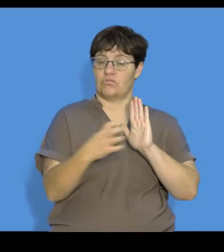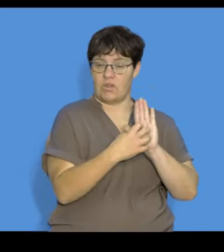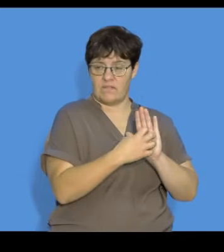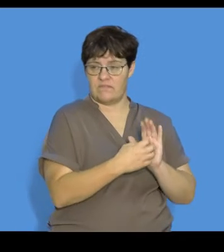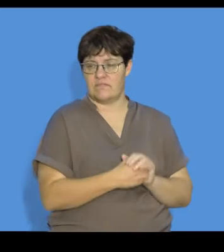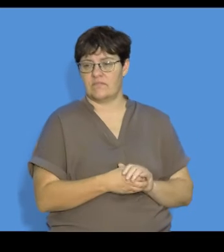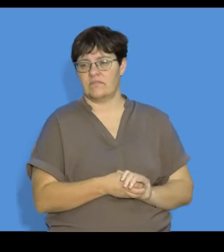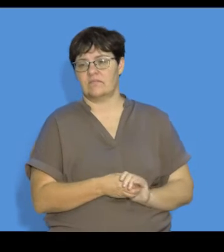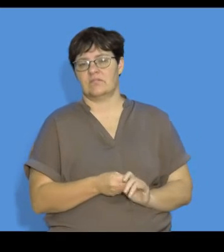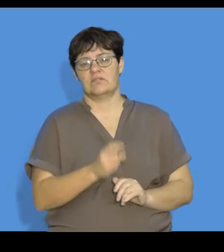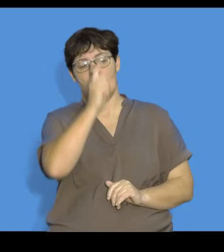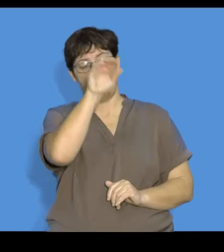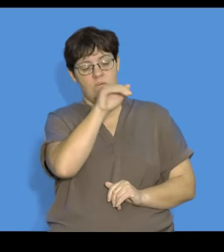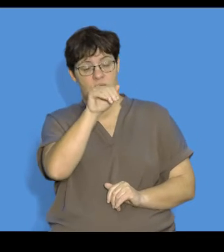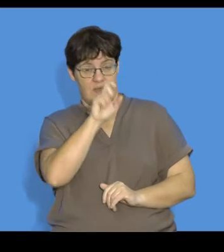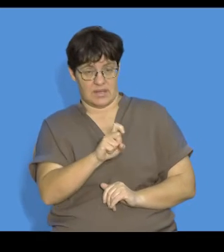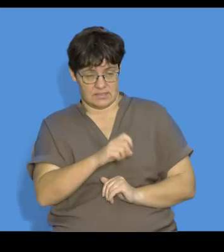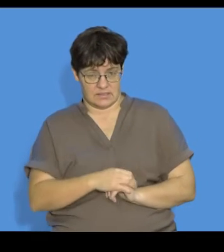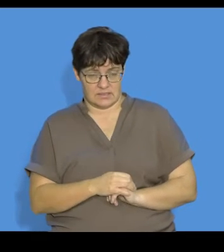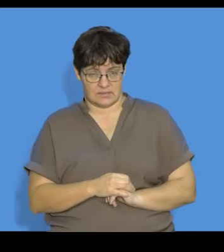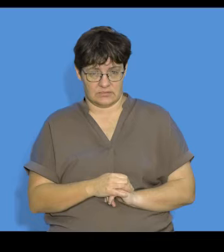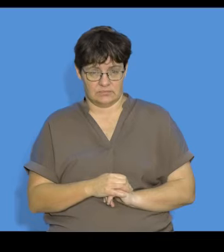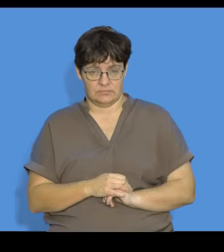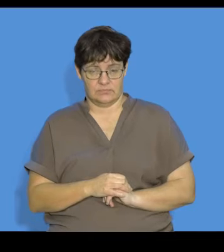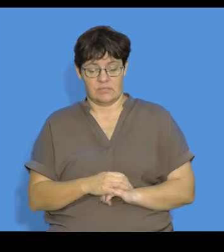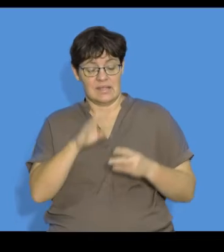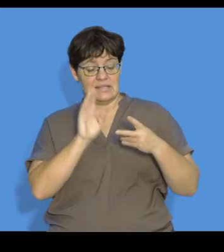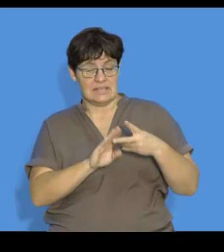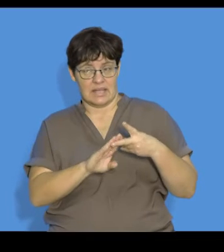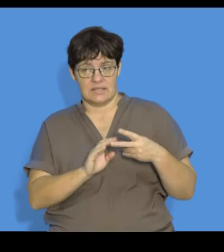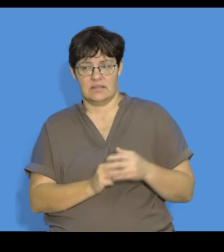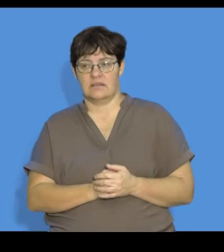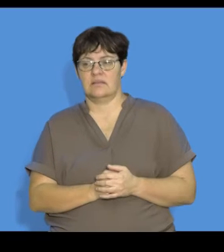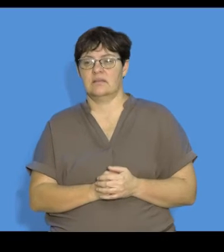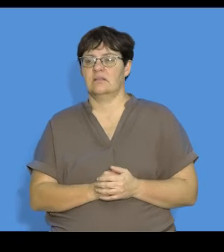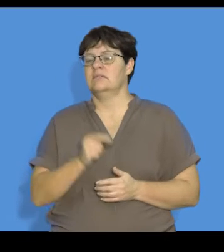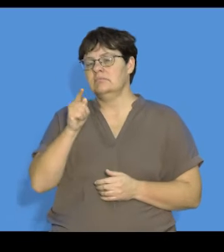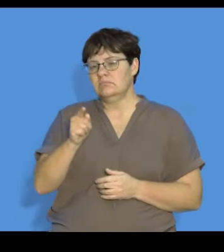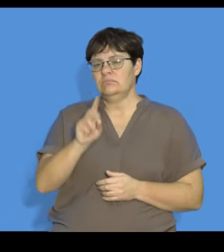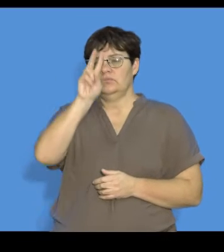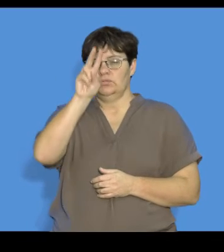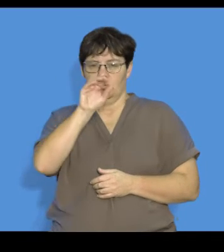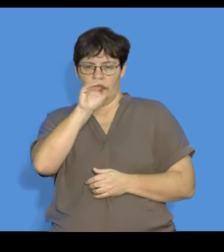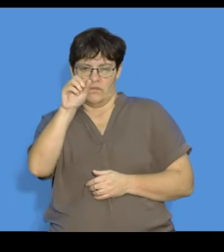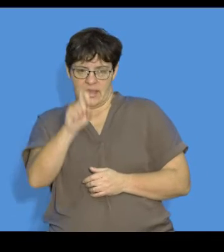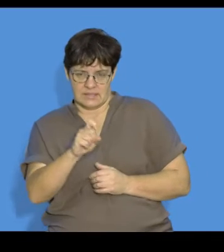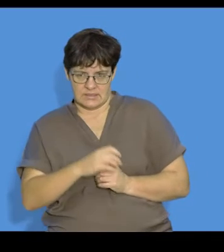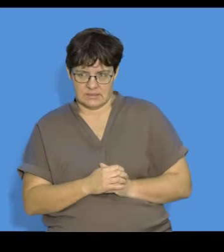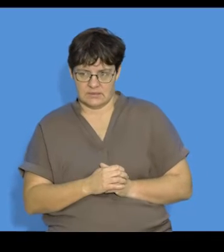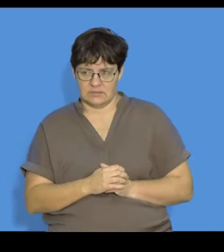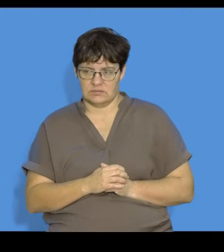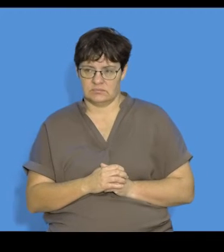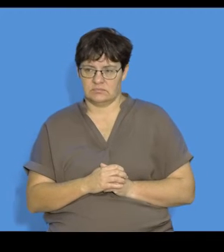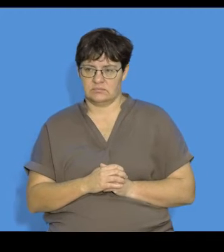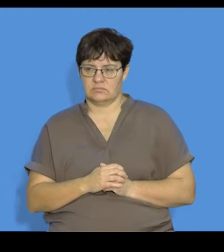over x. And then the second graph, we will then say this is 2 over x. So the value of